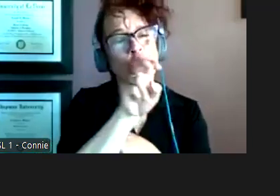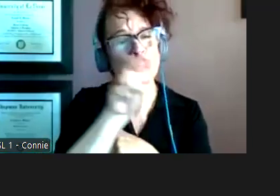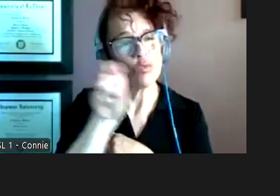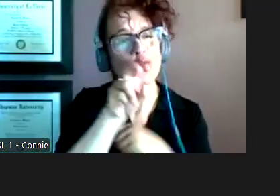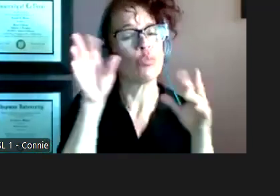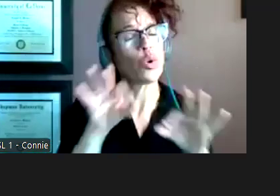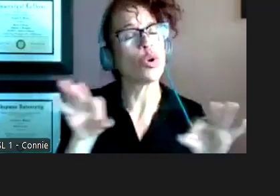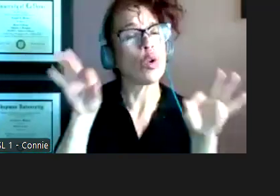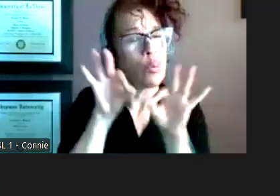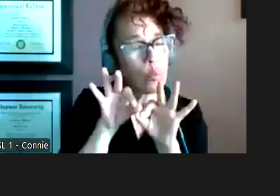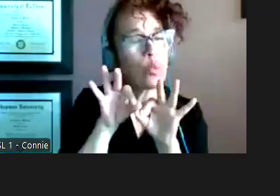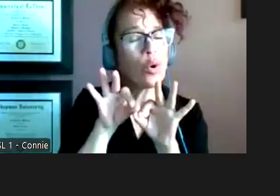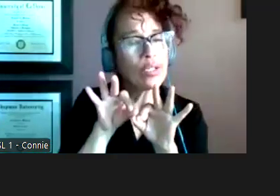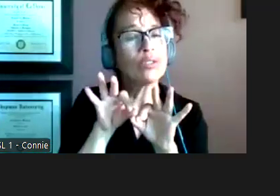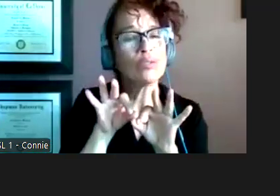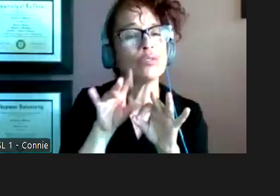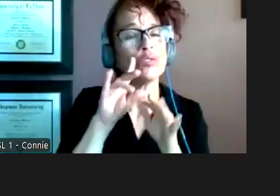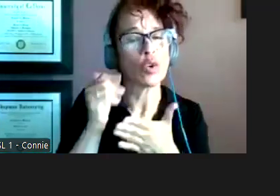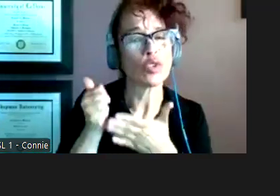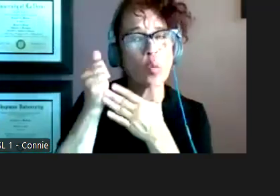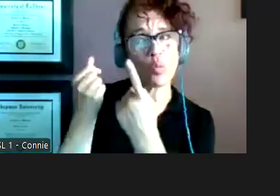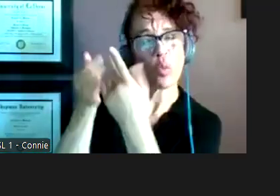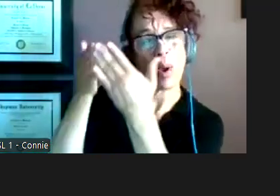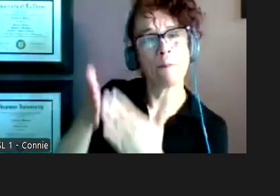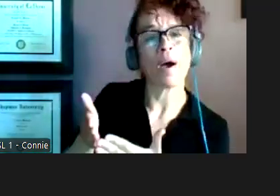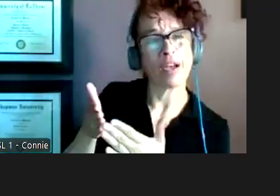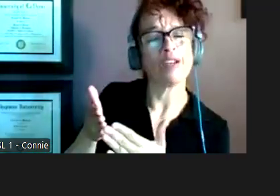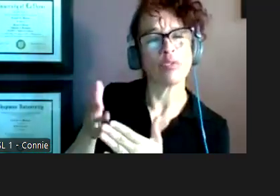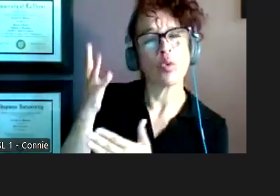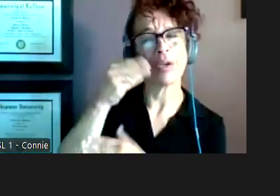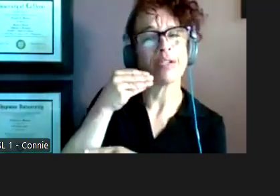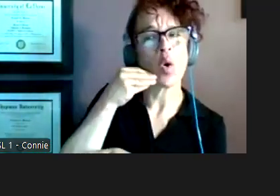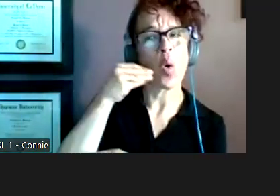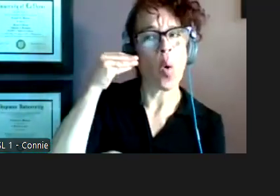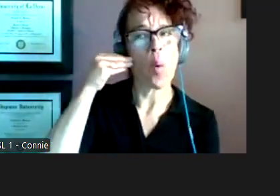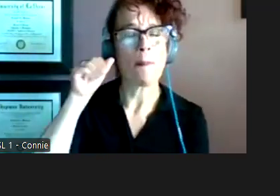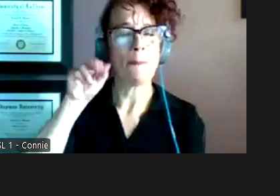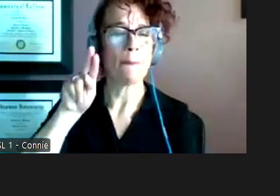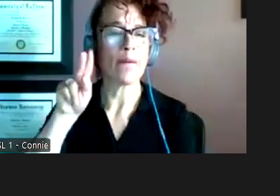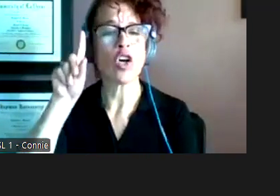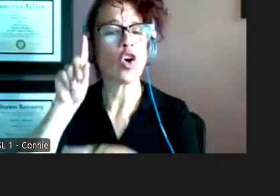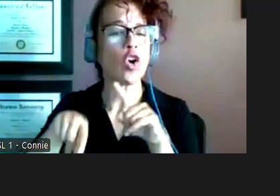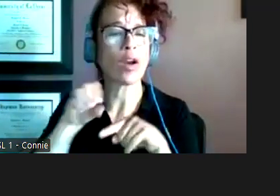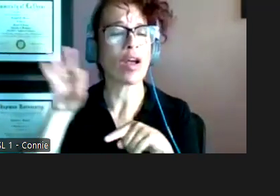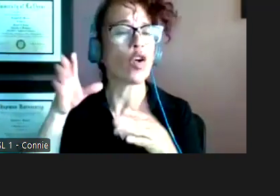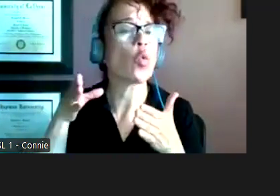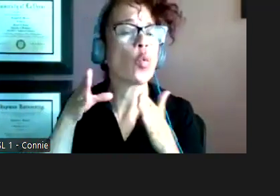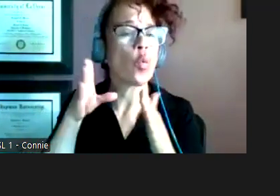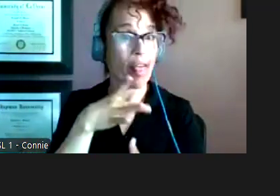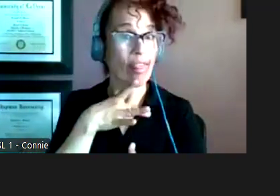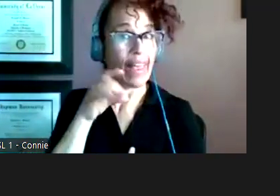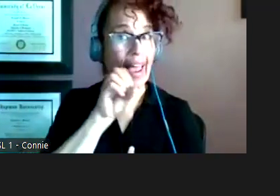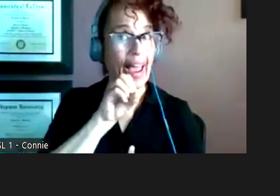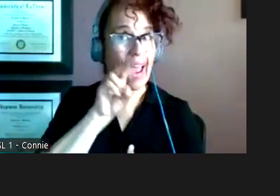is so important. I just helped someone that was pretty much homebound and could not get out the way she would like to get